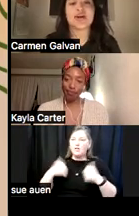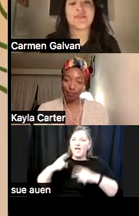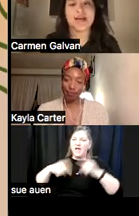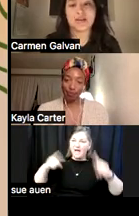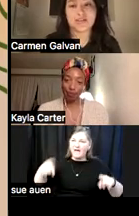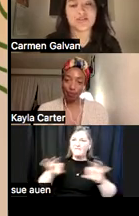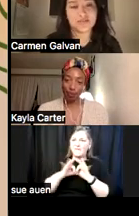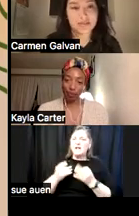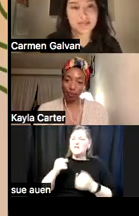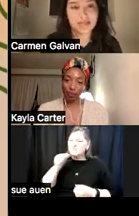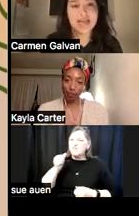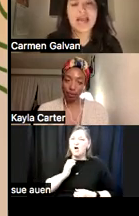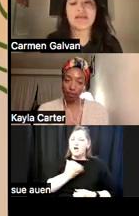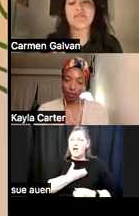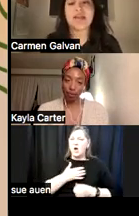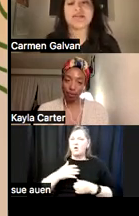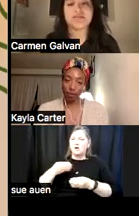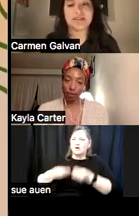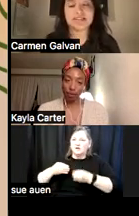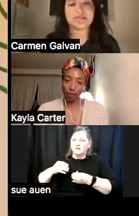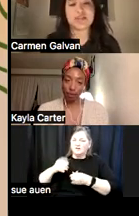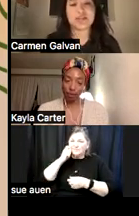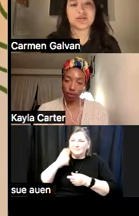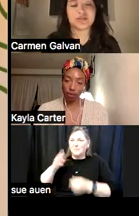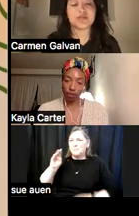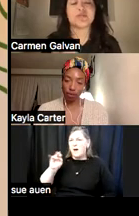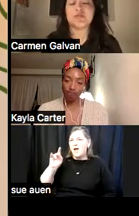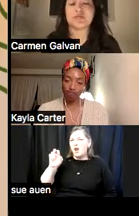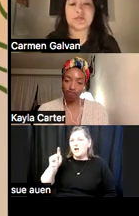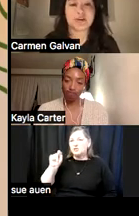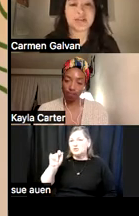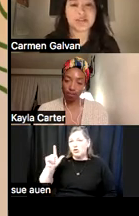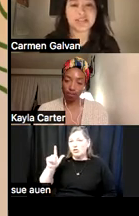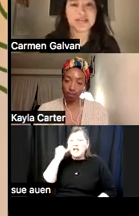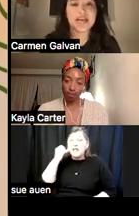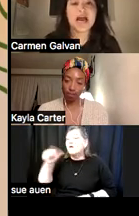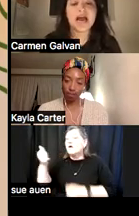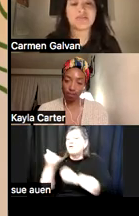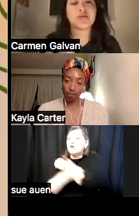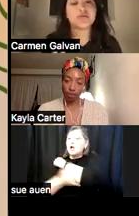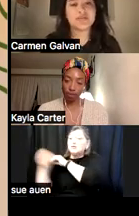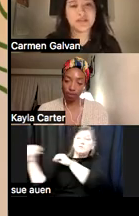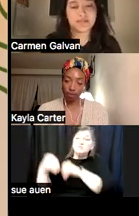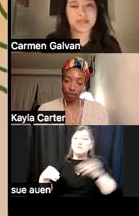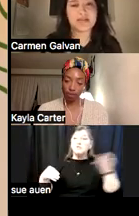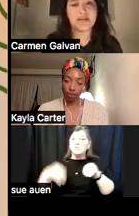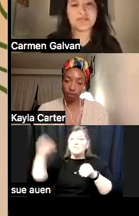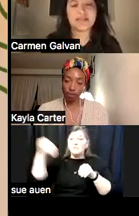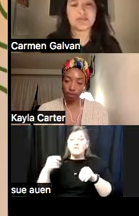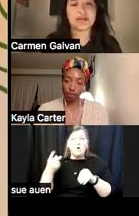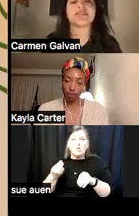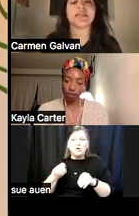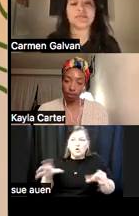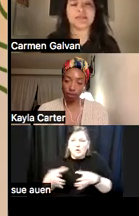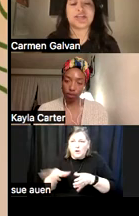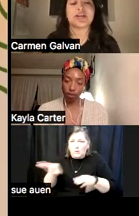not our biological family. And many of us, especially those of us who have moved from other countries, have chosen family and family that we